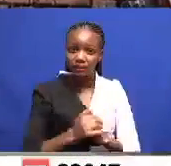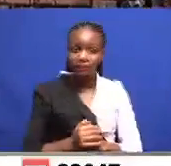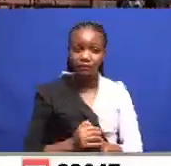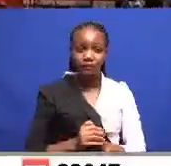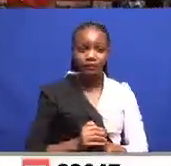forums